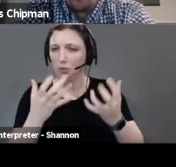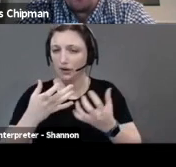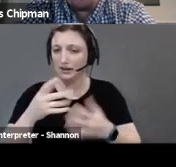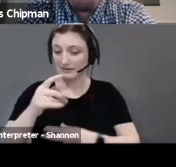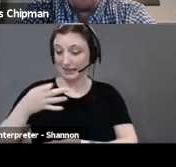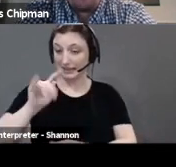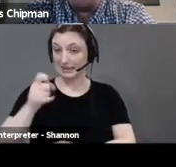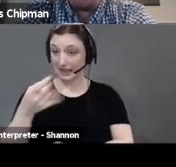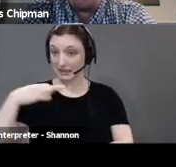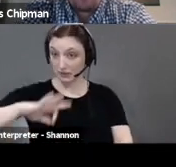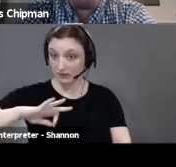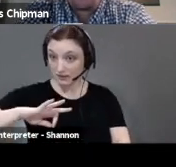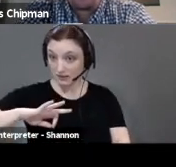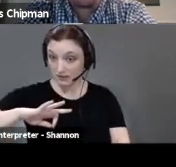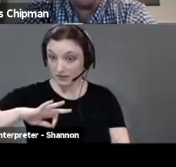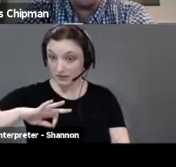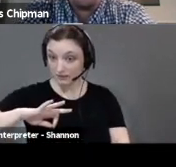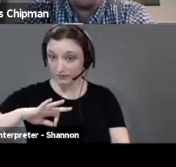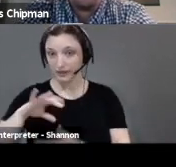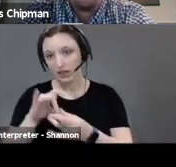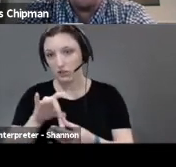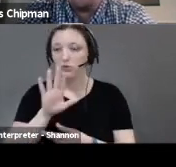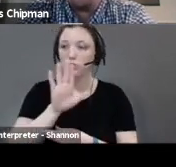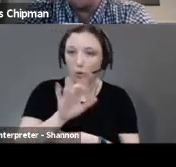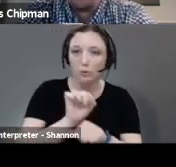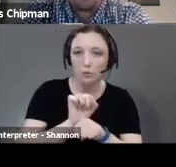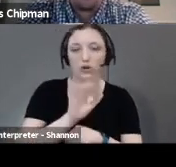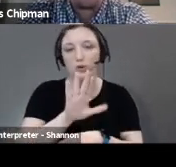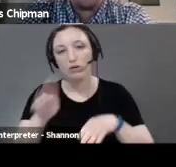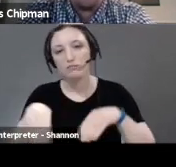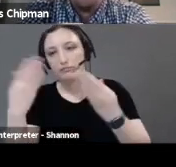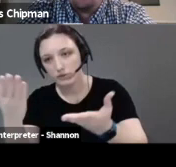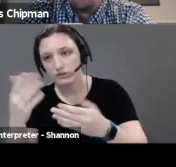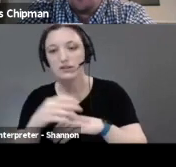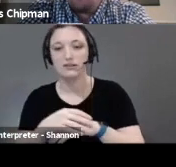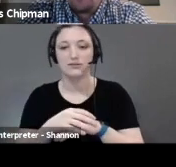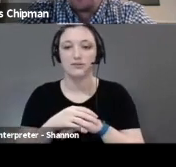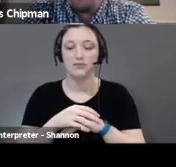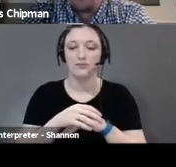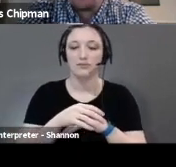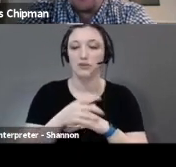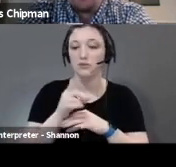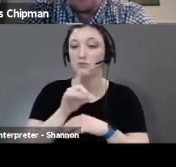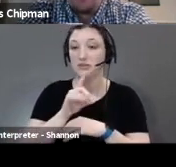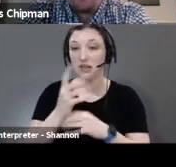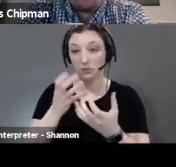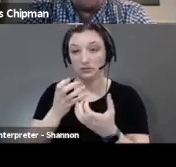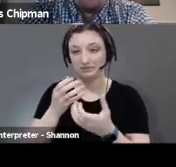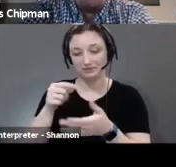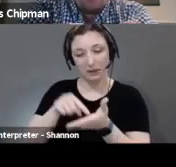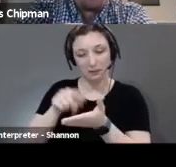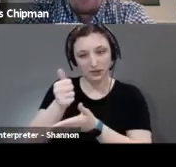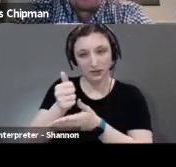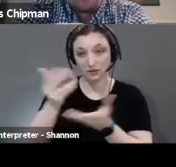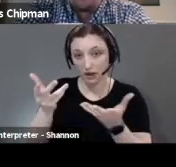for your own efforts, I guess, in building the business, you want to pay yourself a salary. Now,